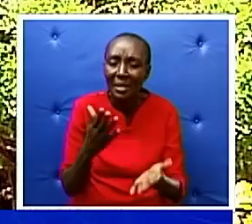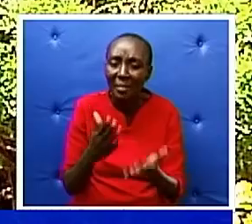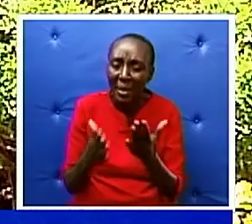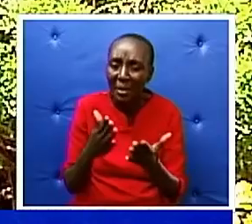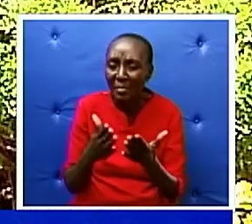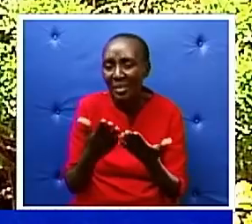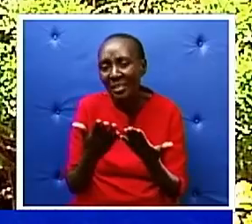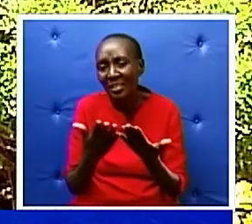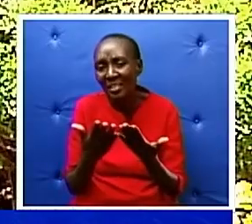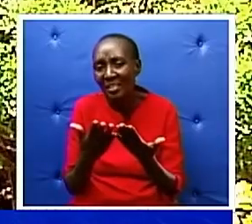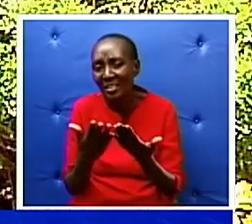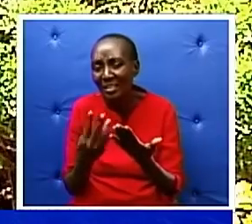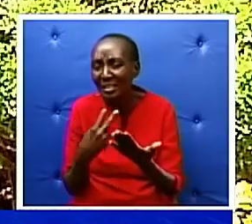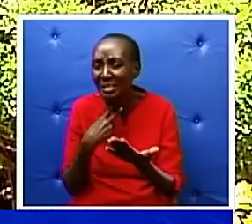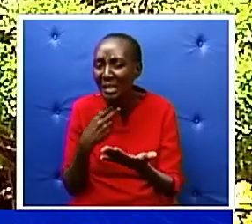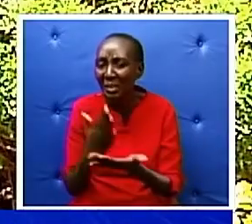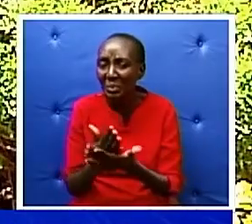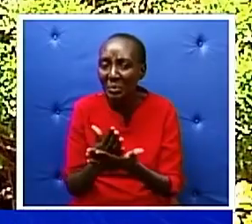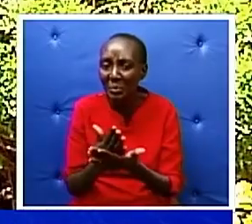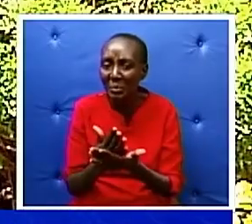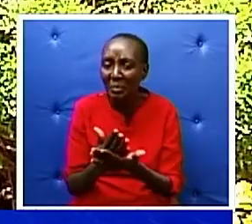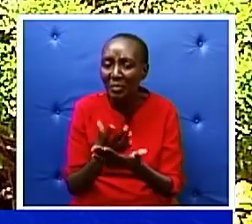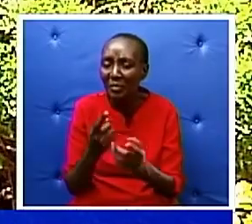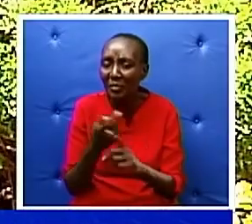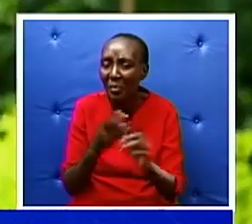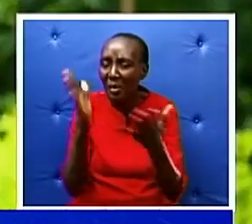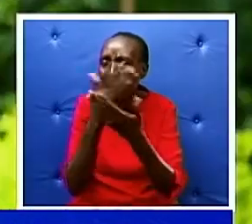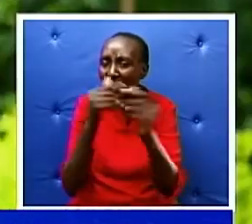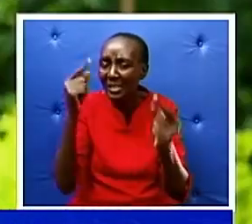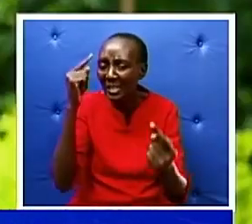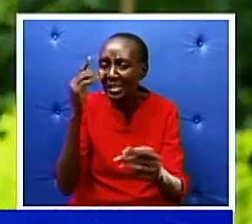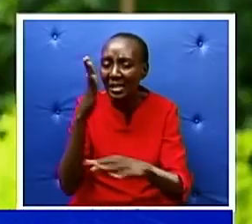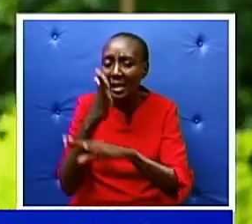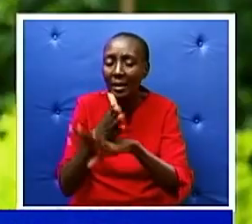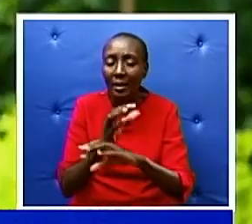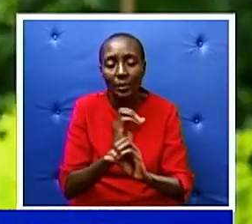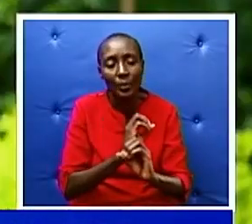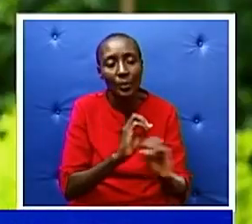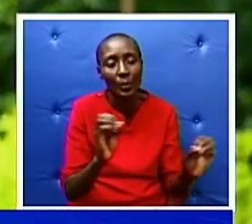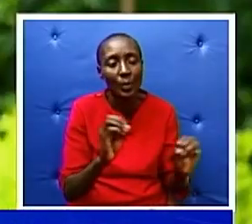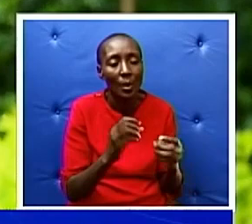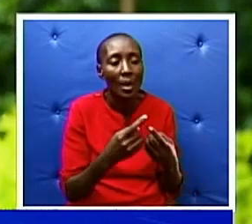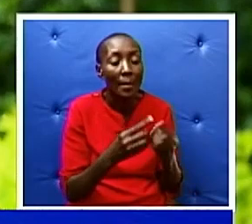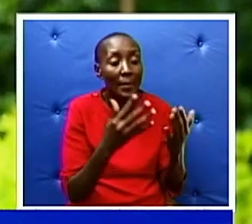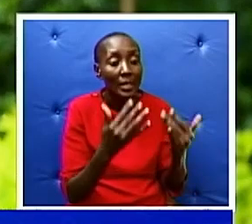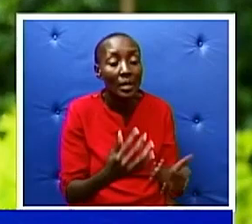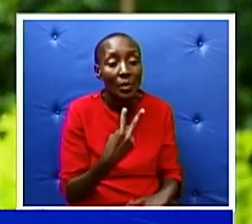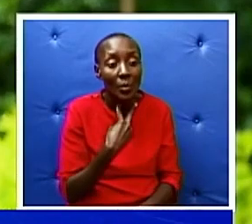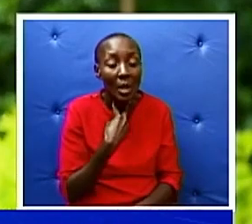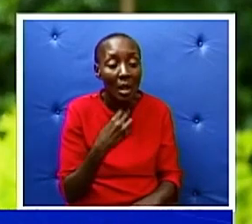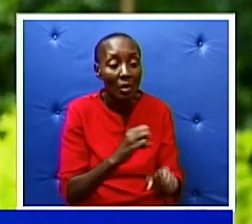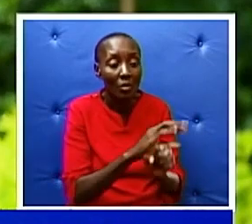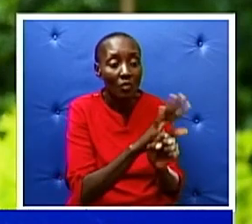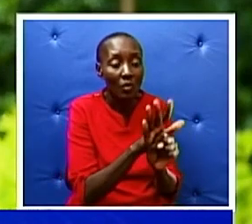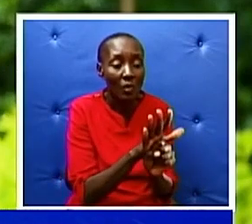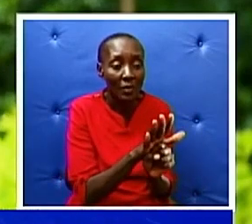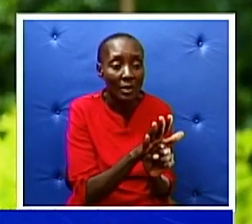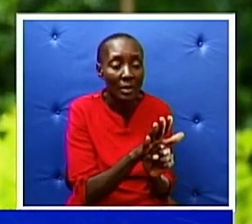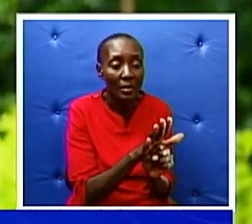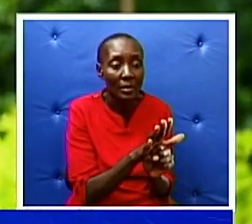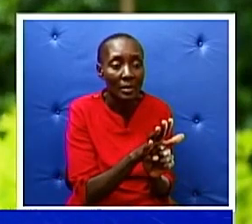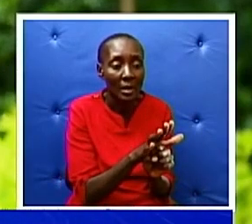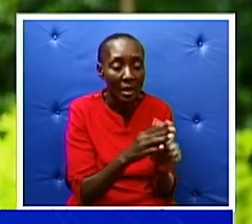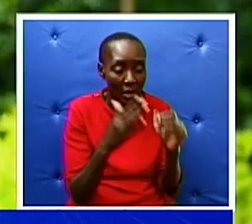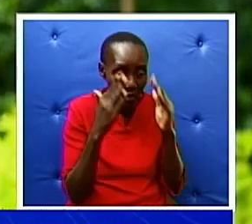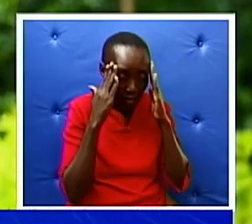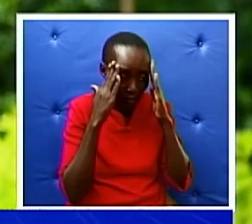they were just making point note of the obvious, mm-hmm, that we are on hold because of COVID, and we are